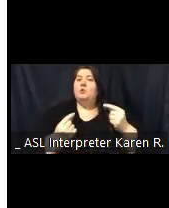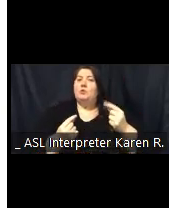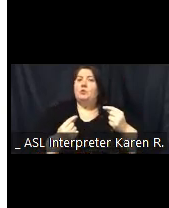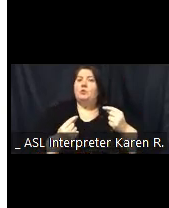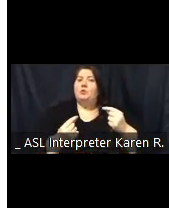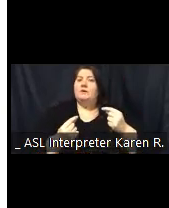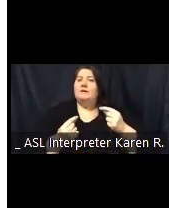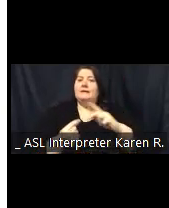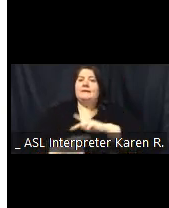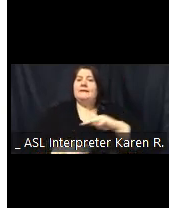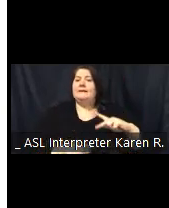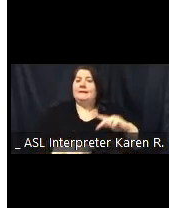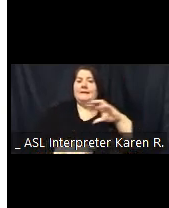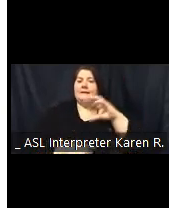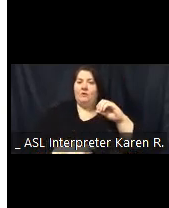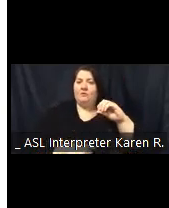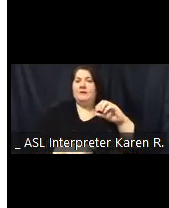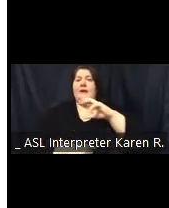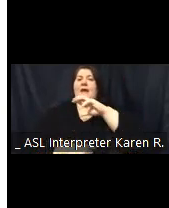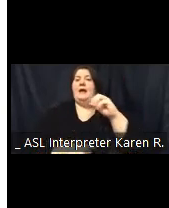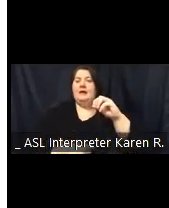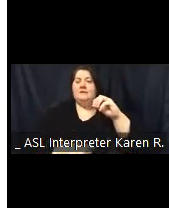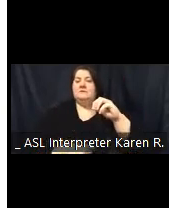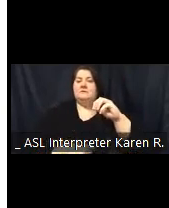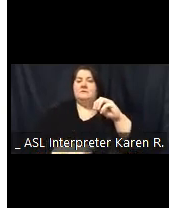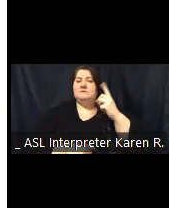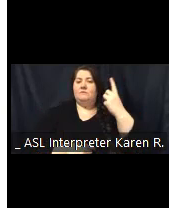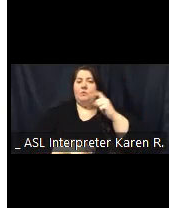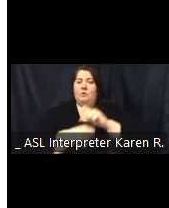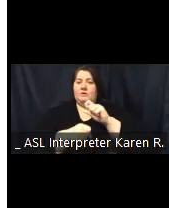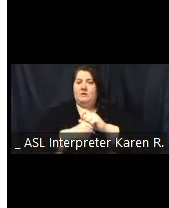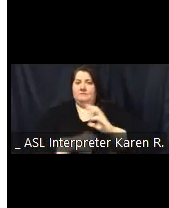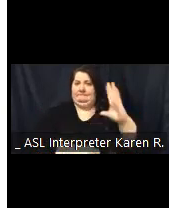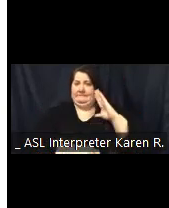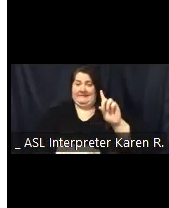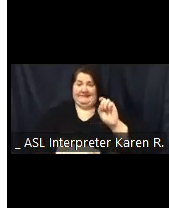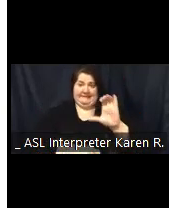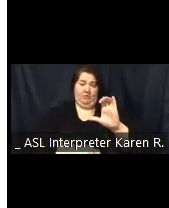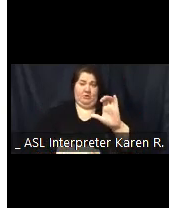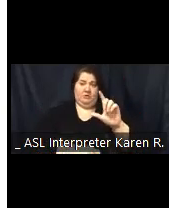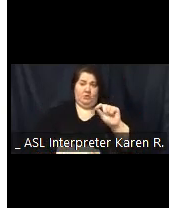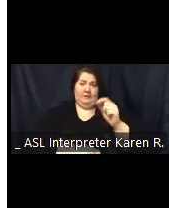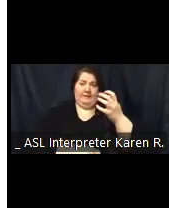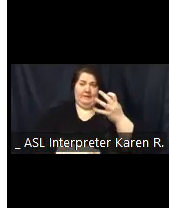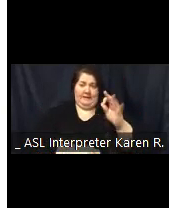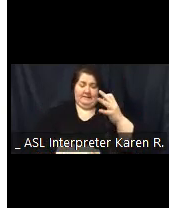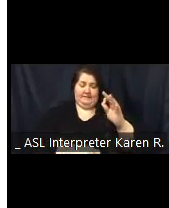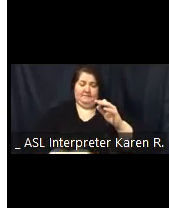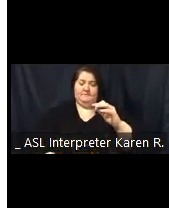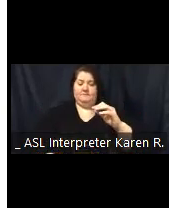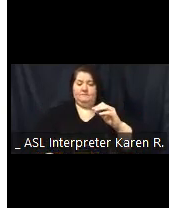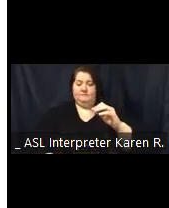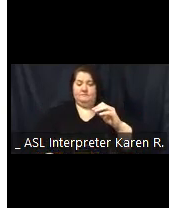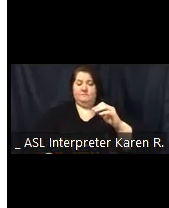King County and us at Within Reach worked on back in December 2019. And the idea came